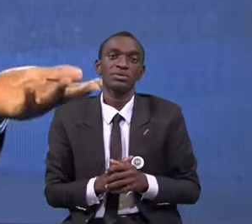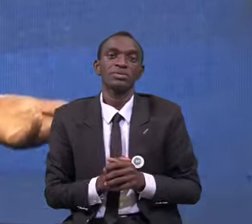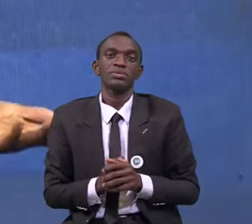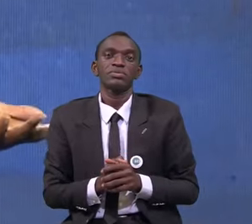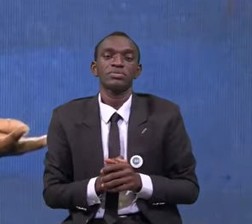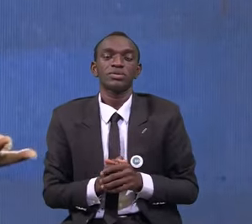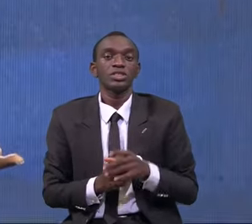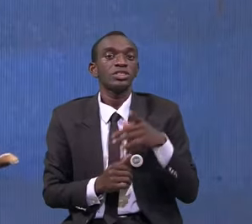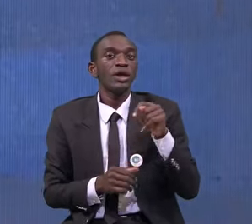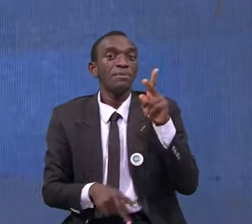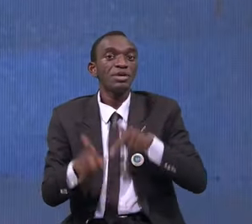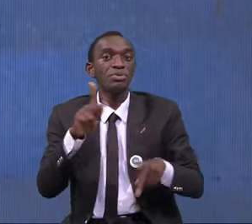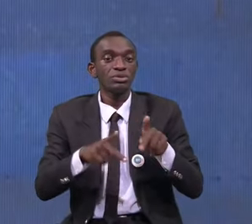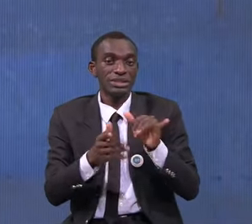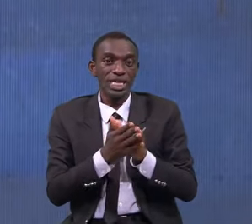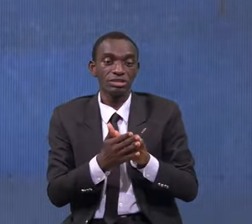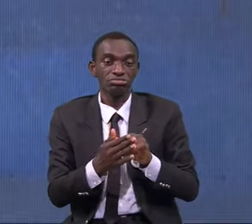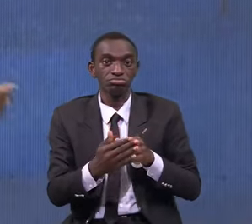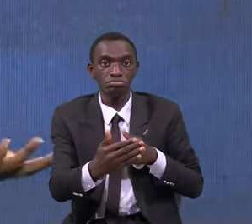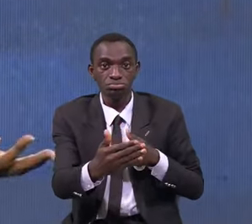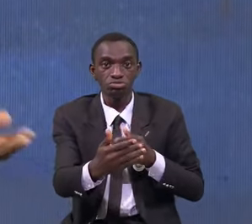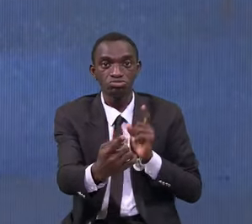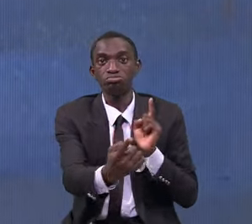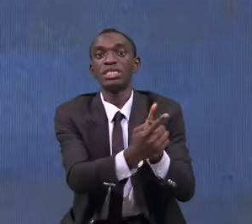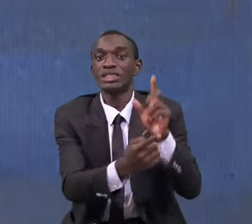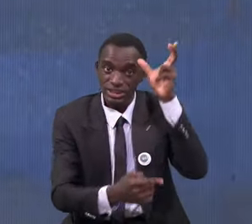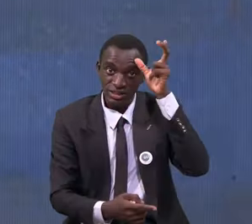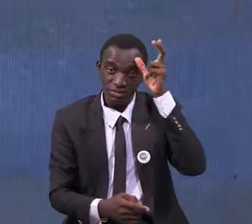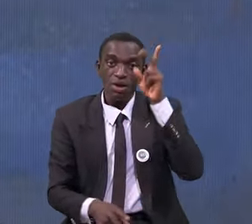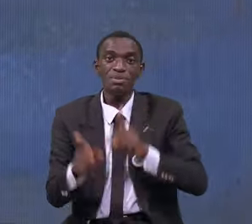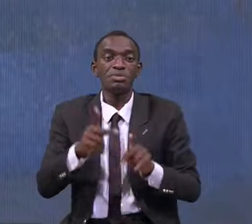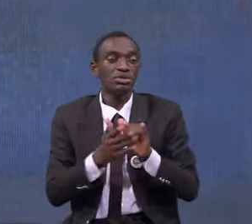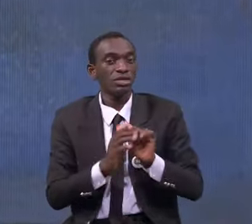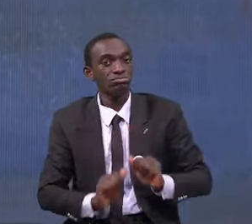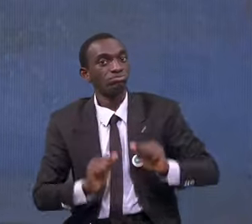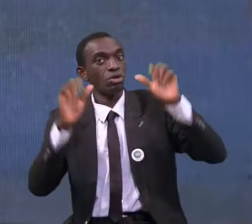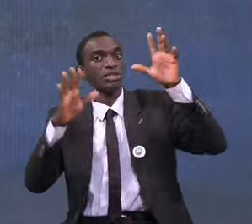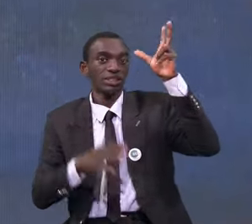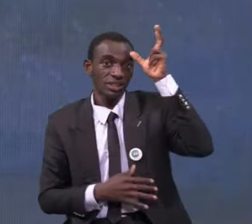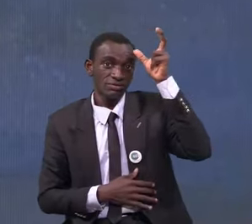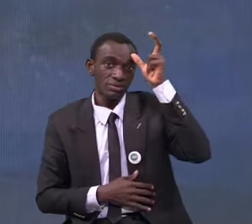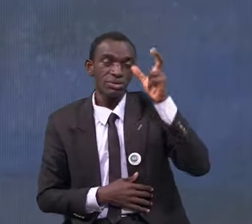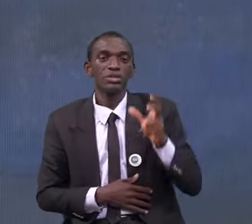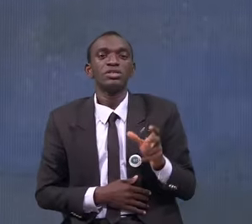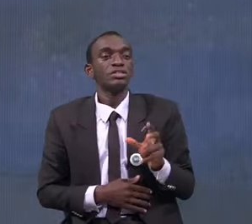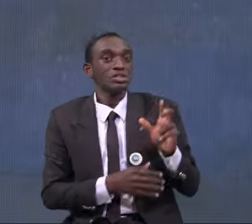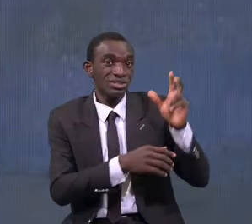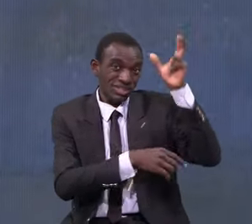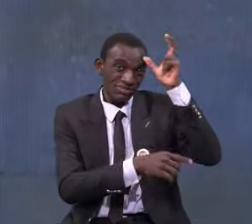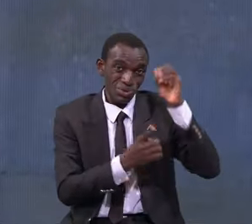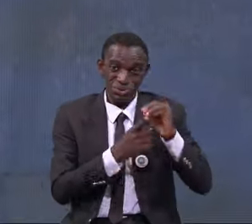The people who go to him, the people who submit to him, he also touches